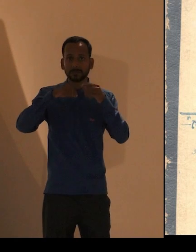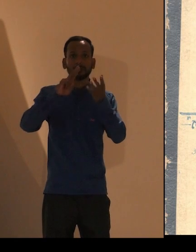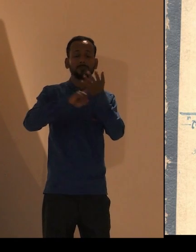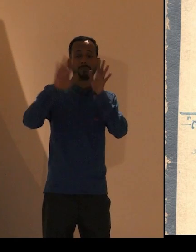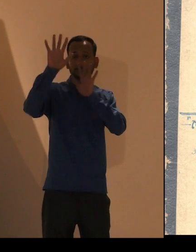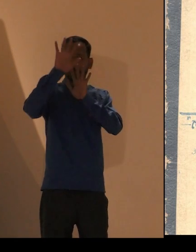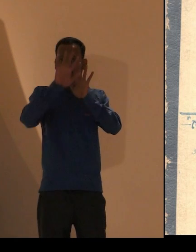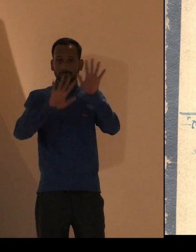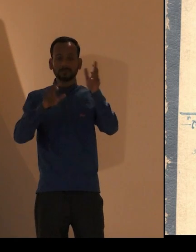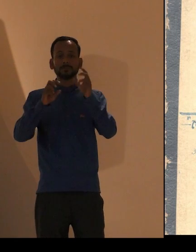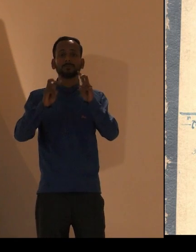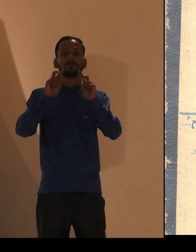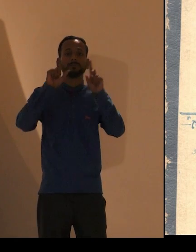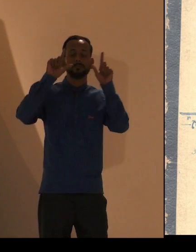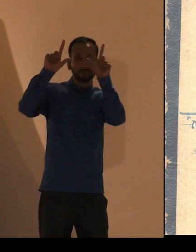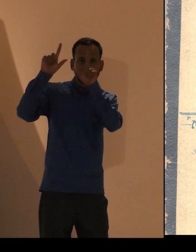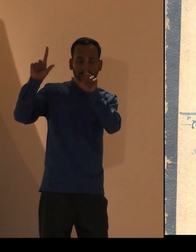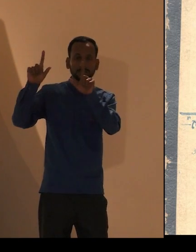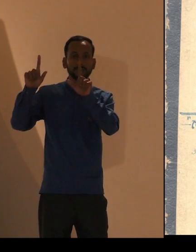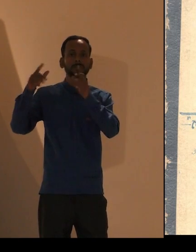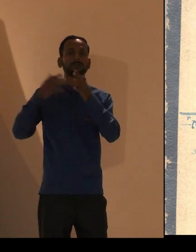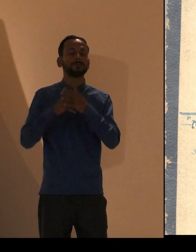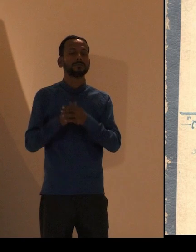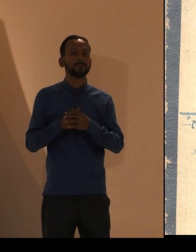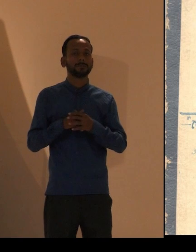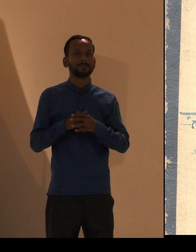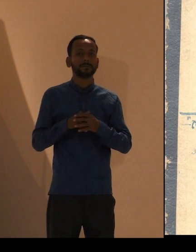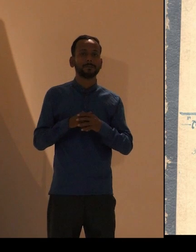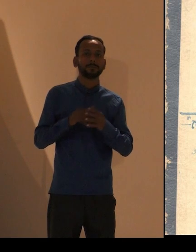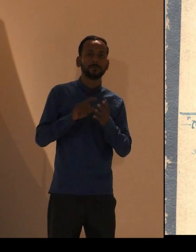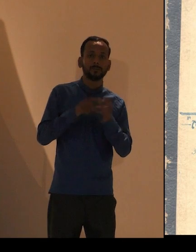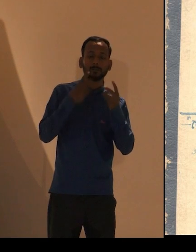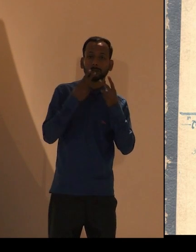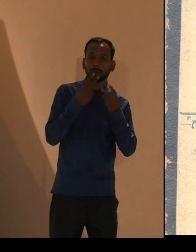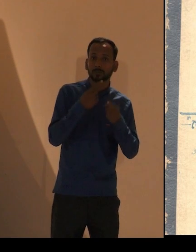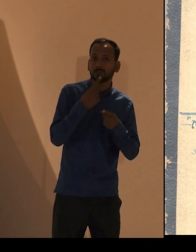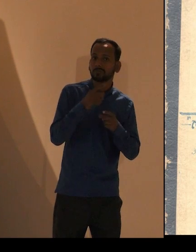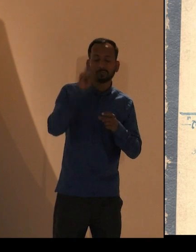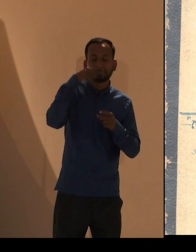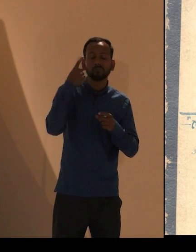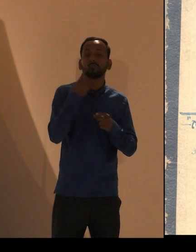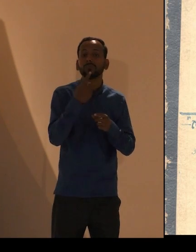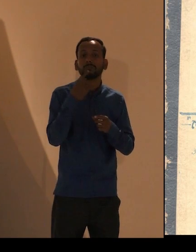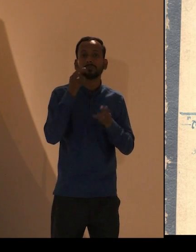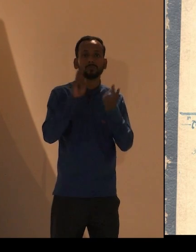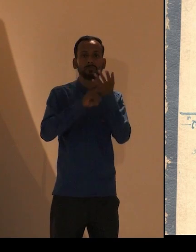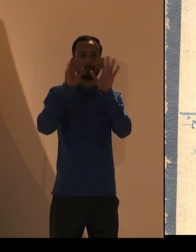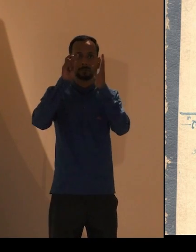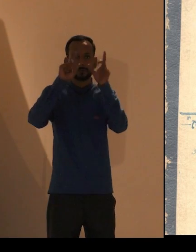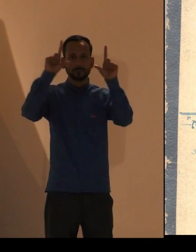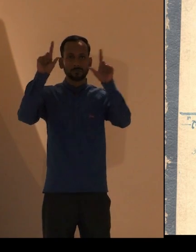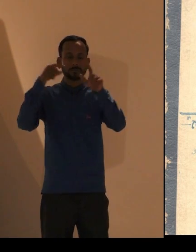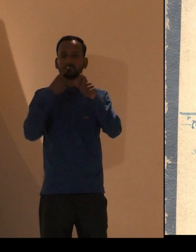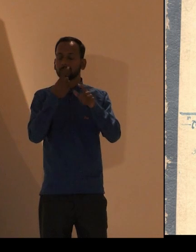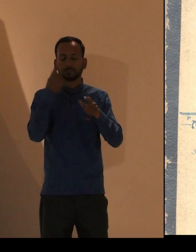Museum. Who speaks for the nationalness of the National Museum? Who speaks for the Indianness of the Indian Museum? We don't know. These